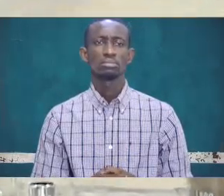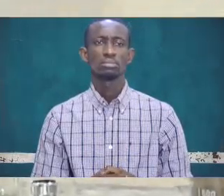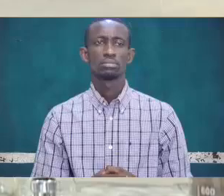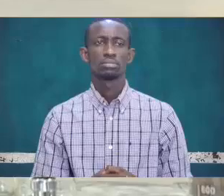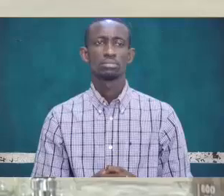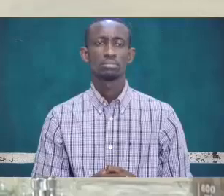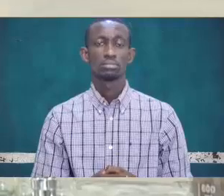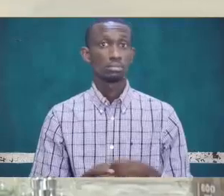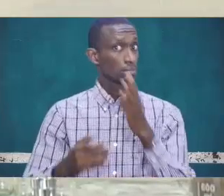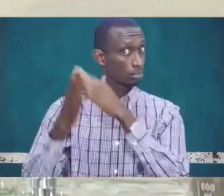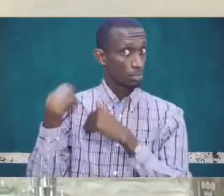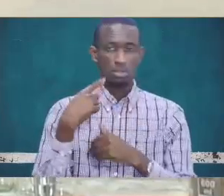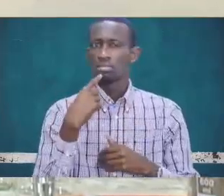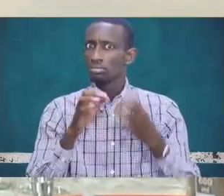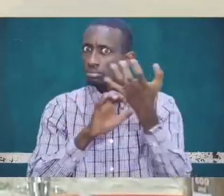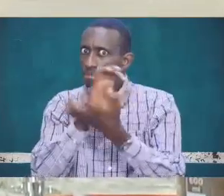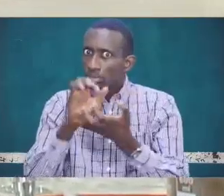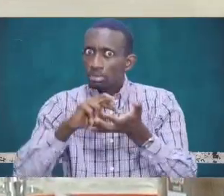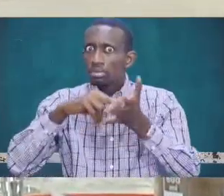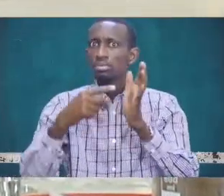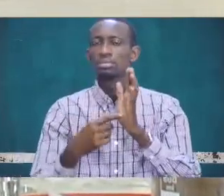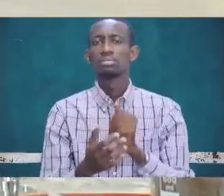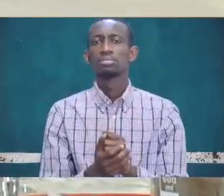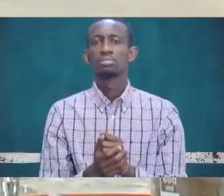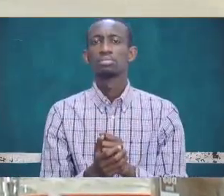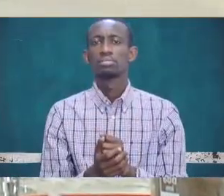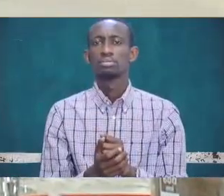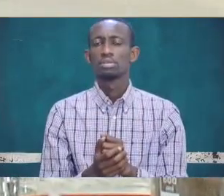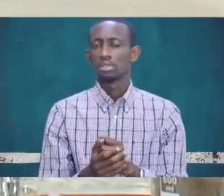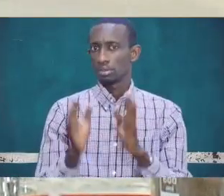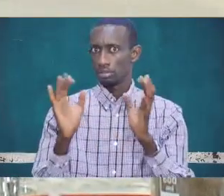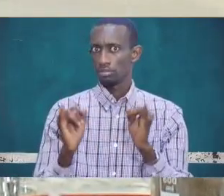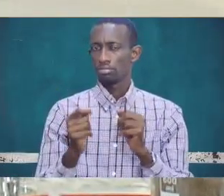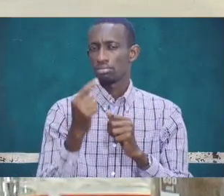Well, we said that a mixture is a substance